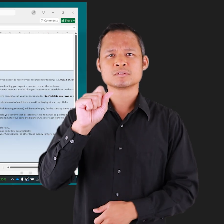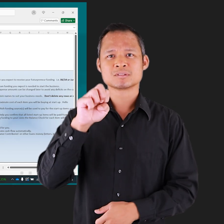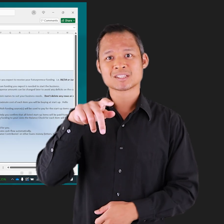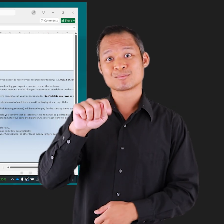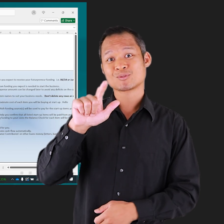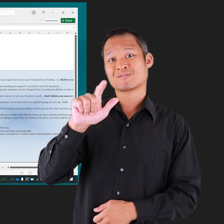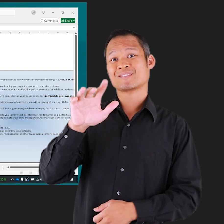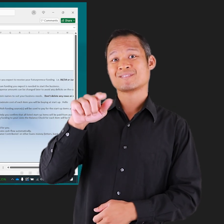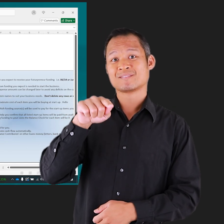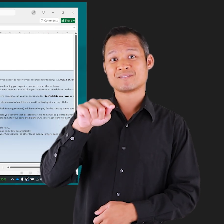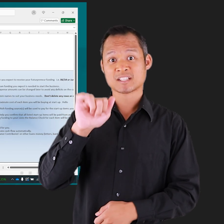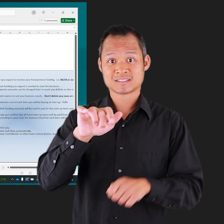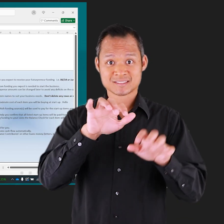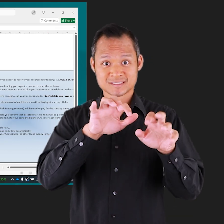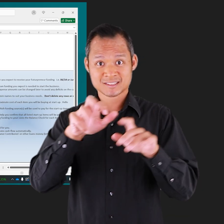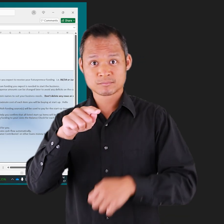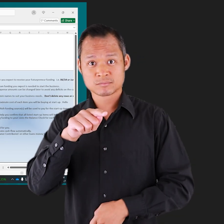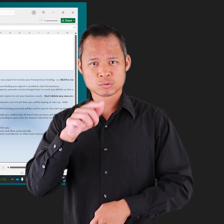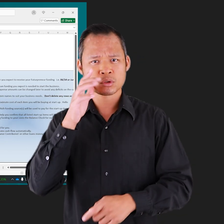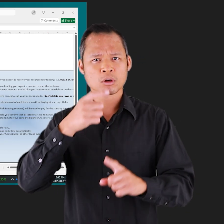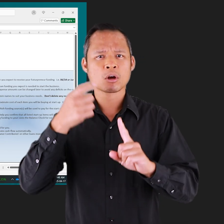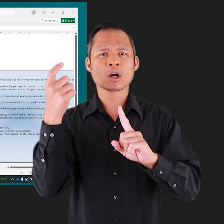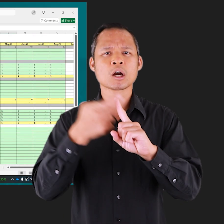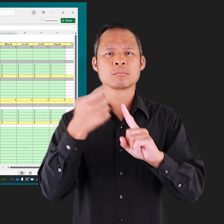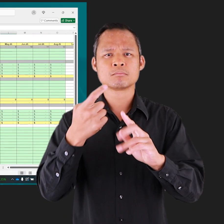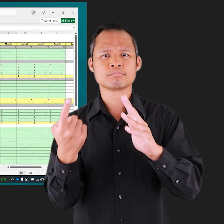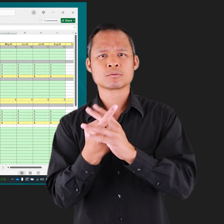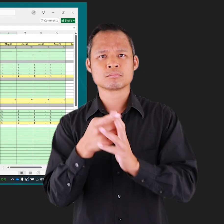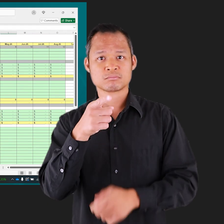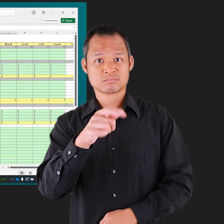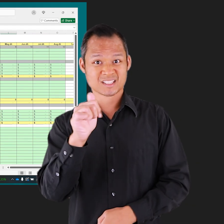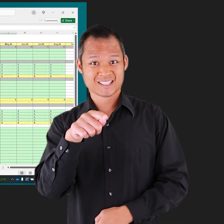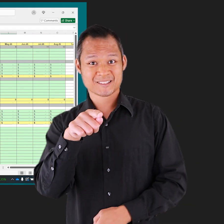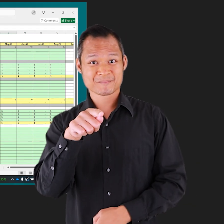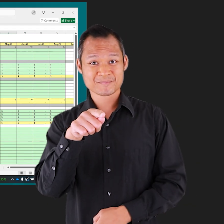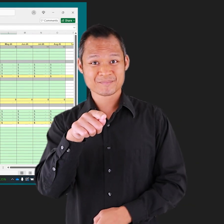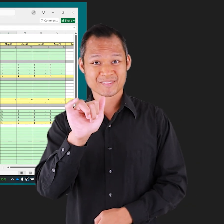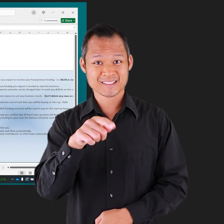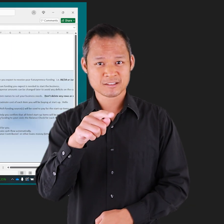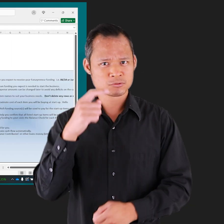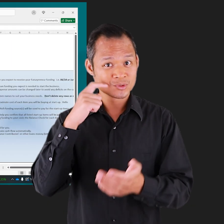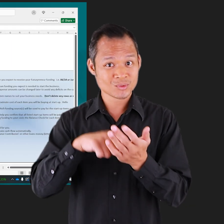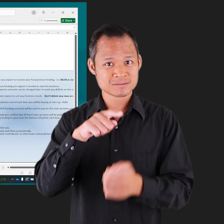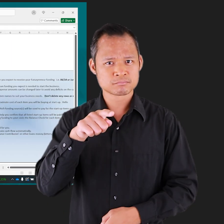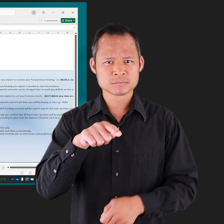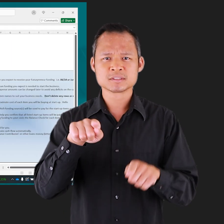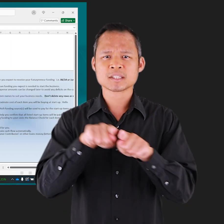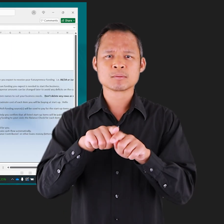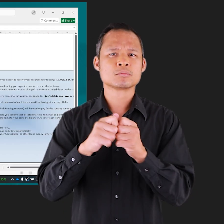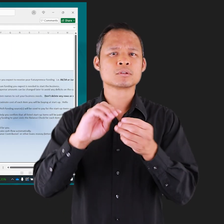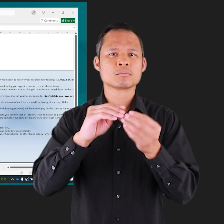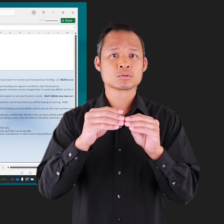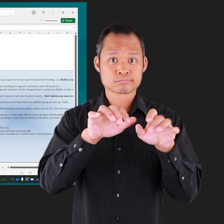September 25, that will automatically carry over in the cash flow, as you see here. The same is true for numbers I